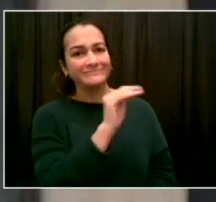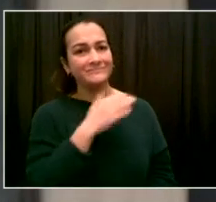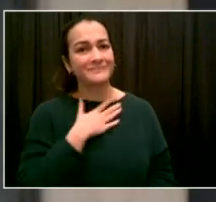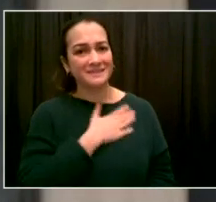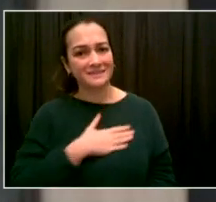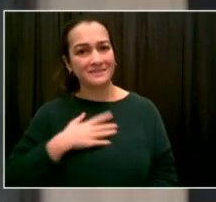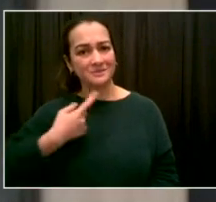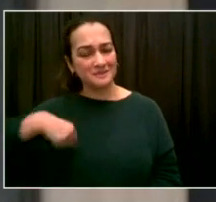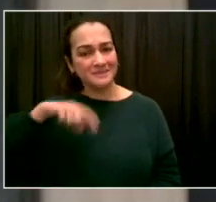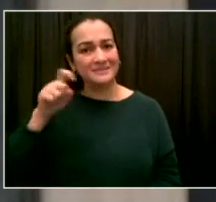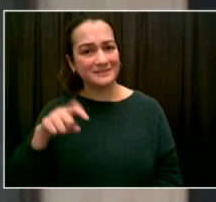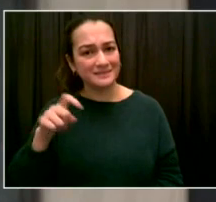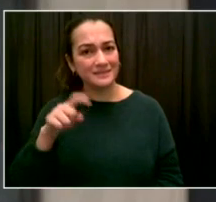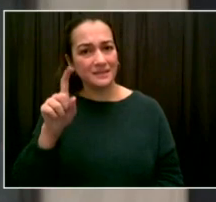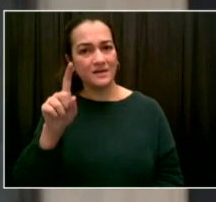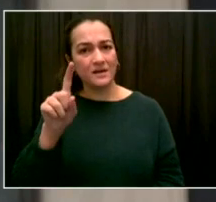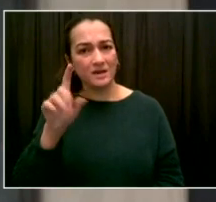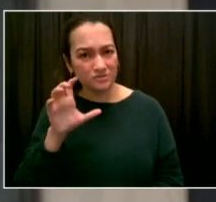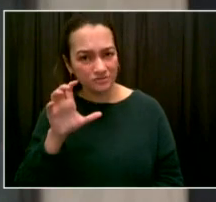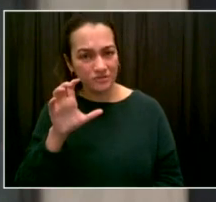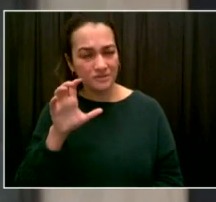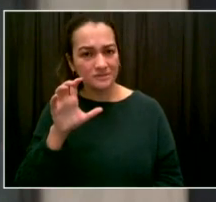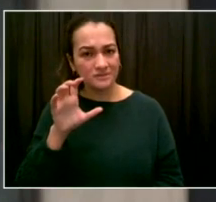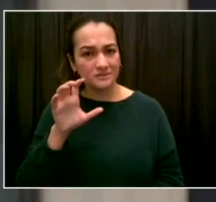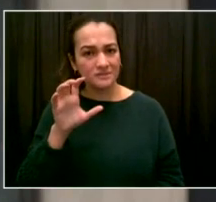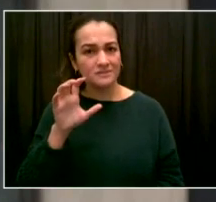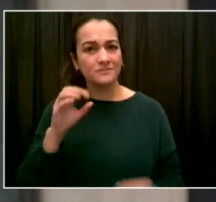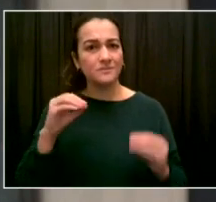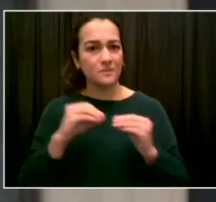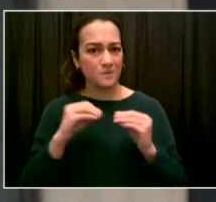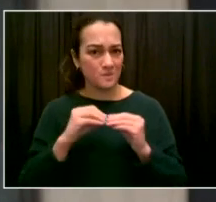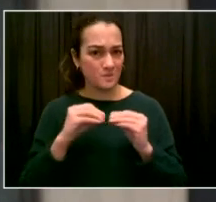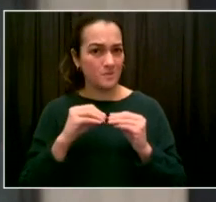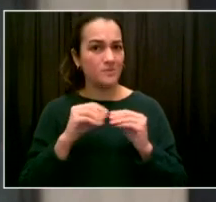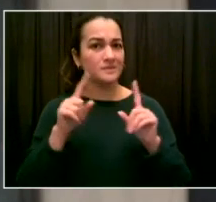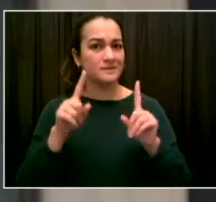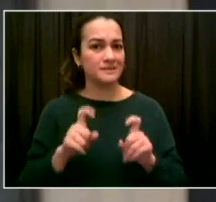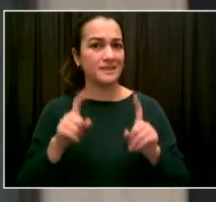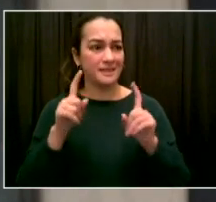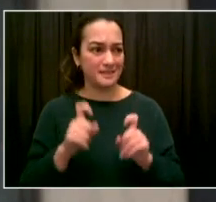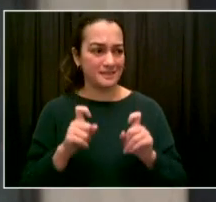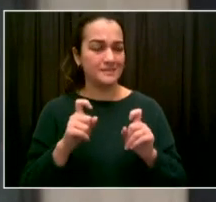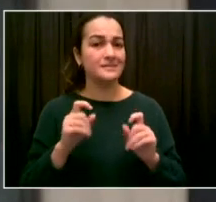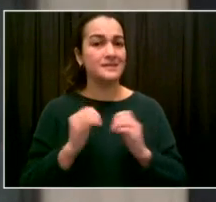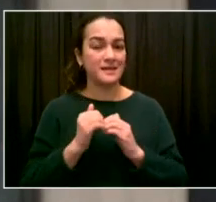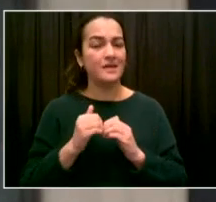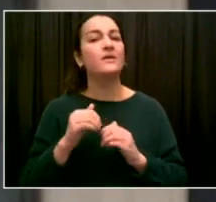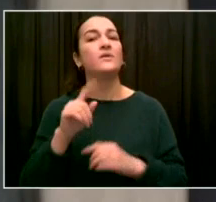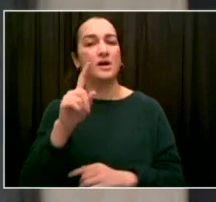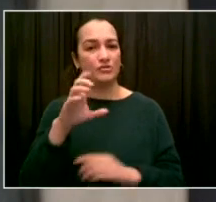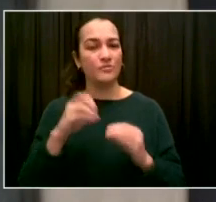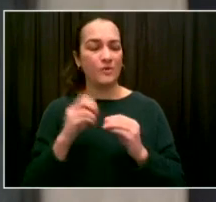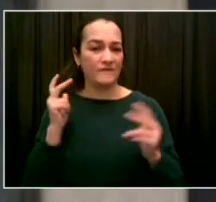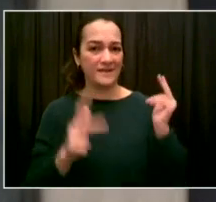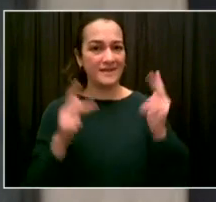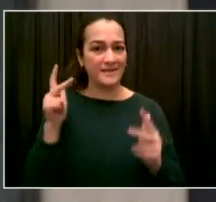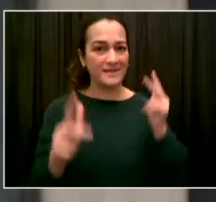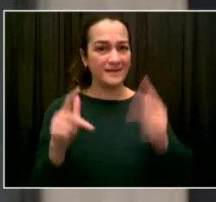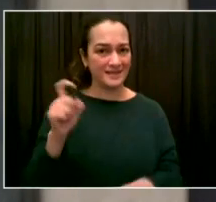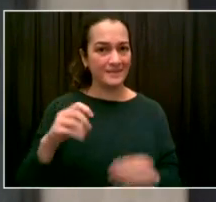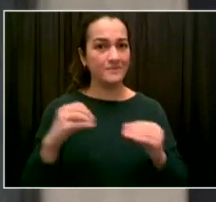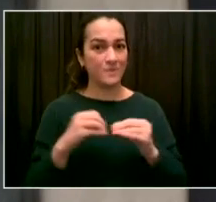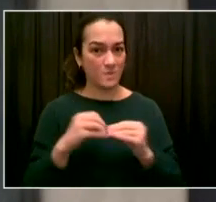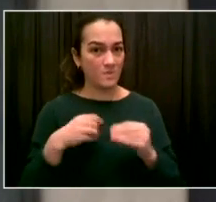these locations across the city. Now, today they said they're sending 6. That ain't close to enough, given the magnitude of the crisis and what we